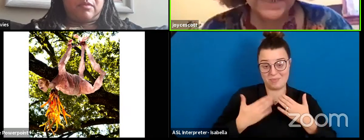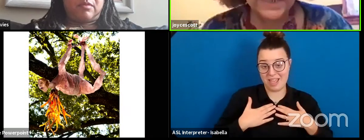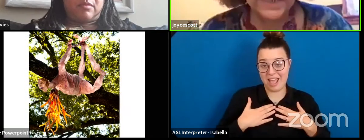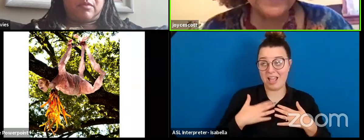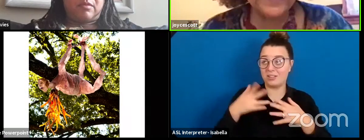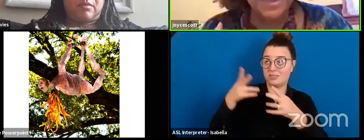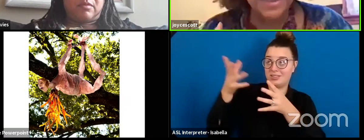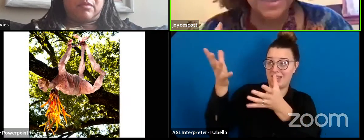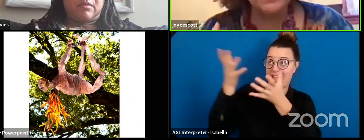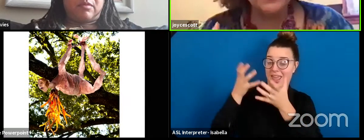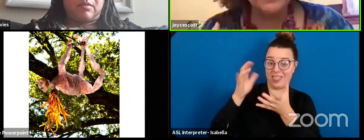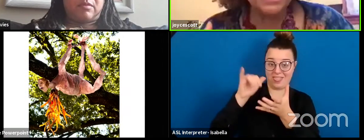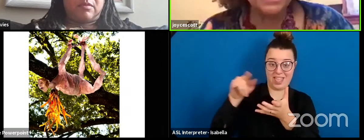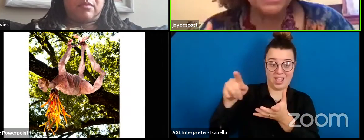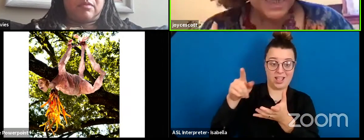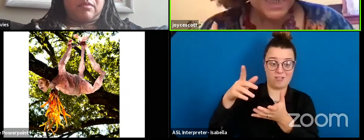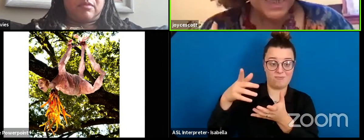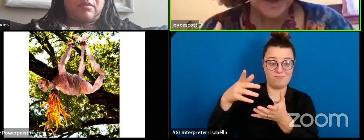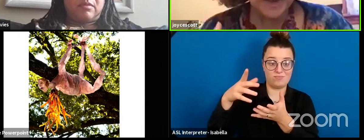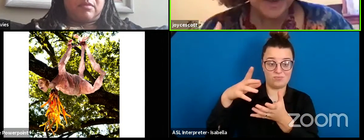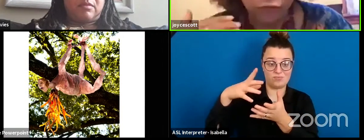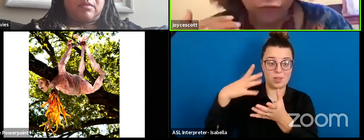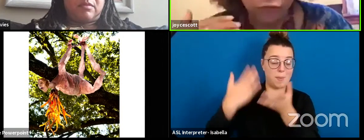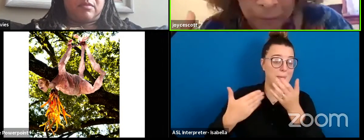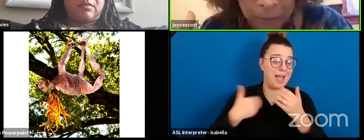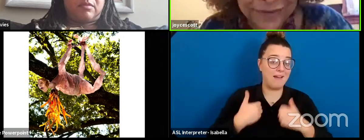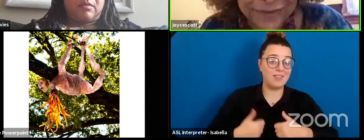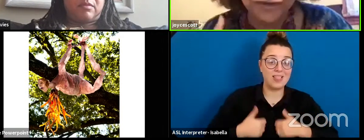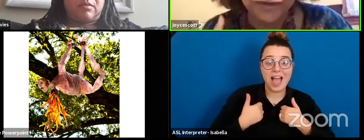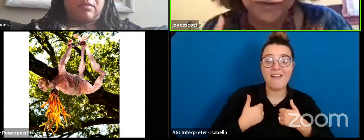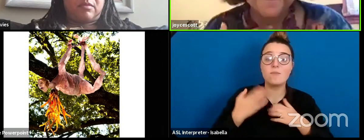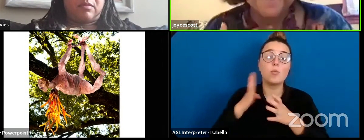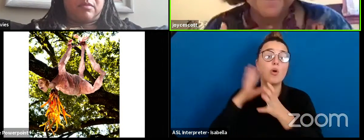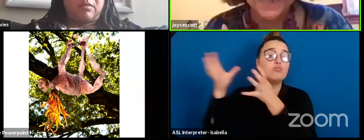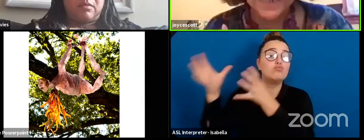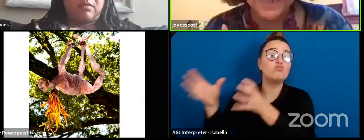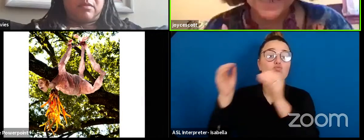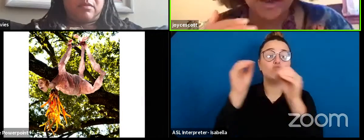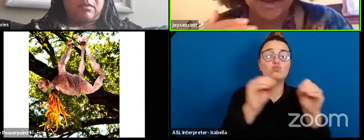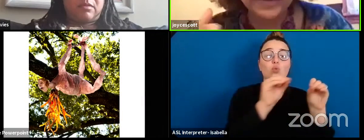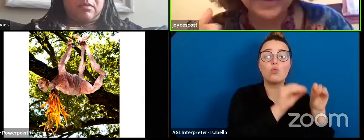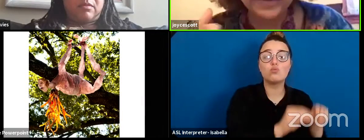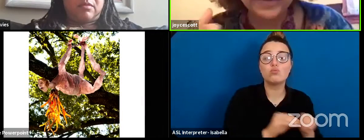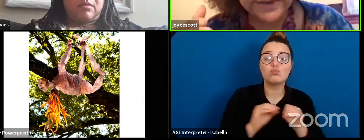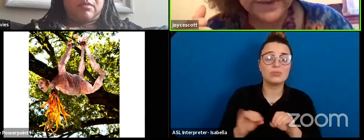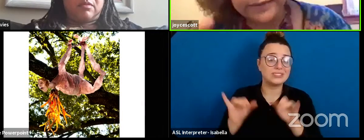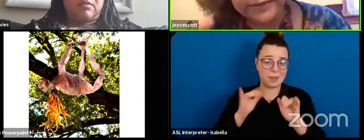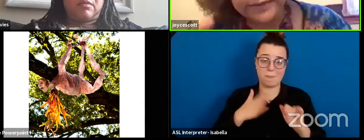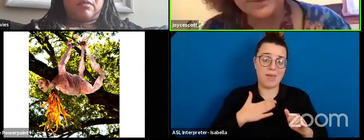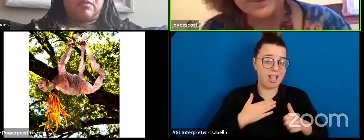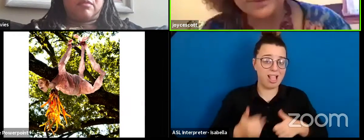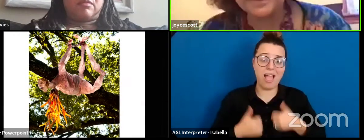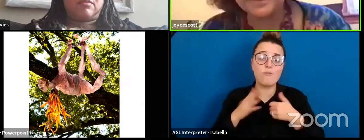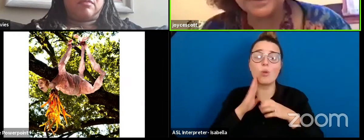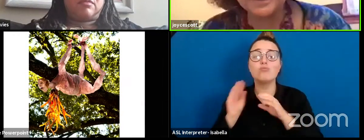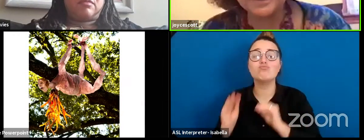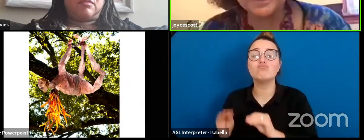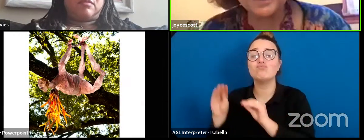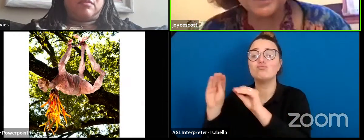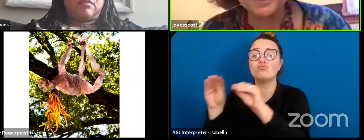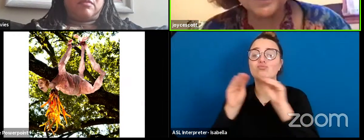something like this and it may have a life that goes from place to place, just like my life goes to place to place.